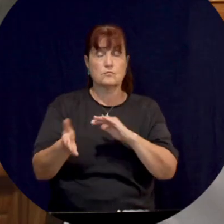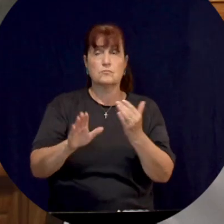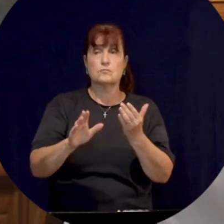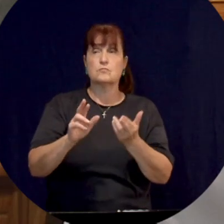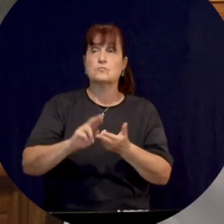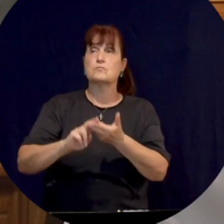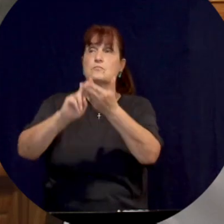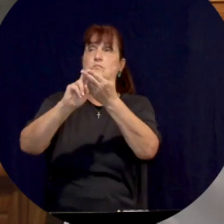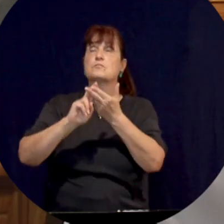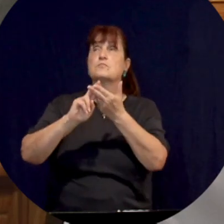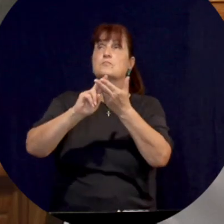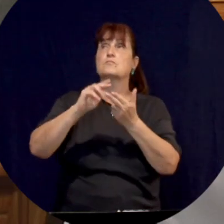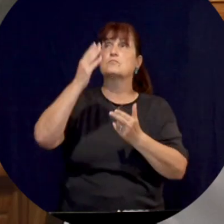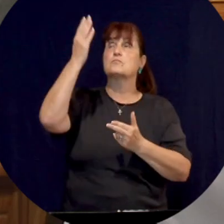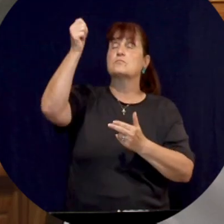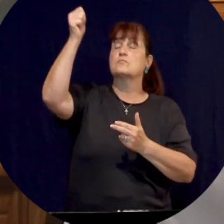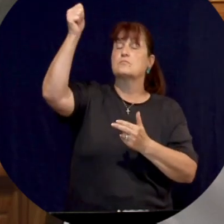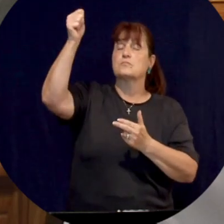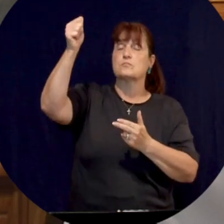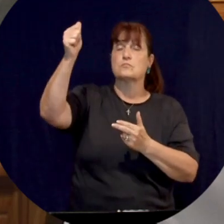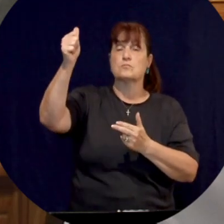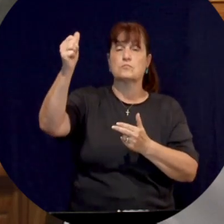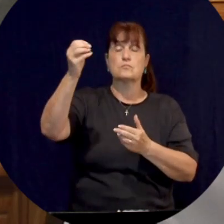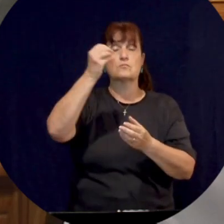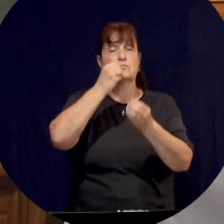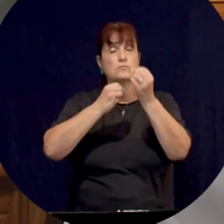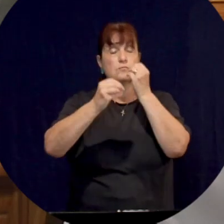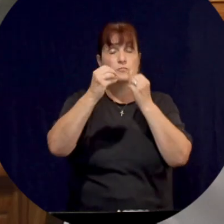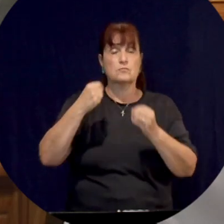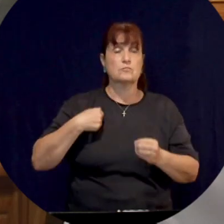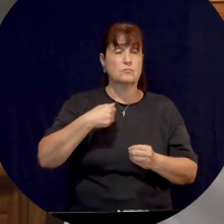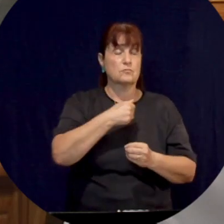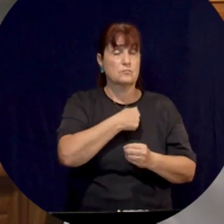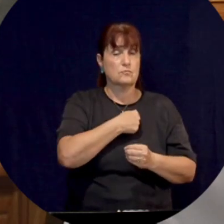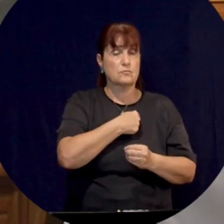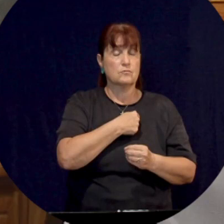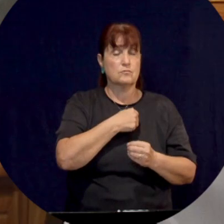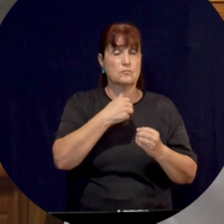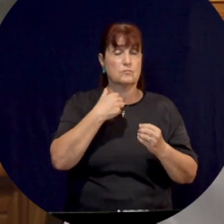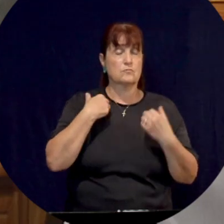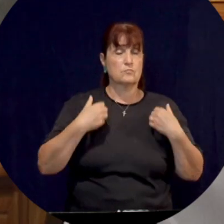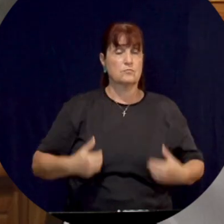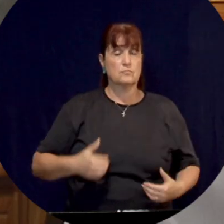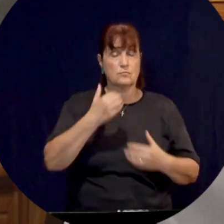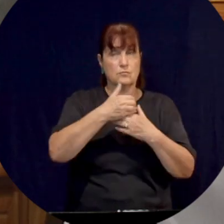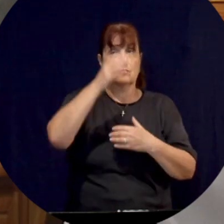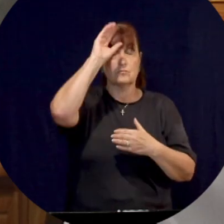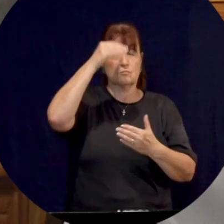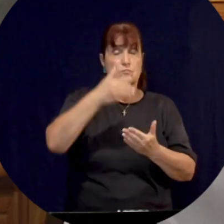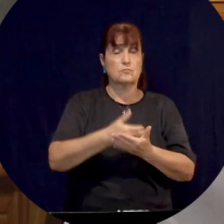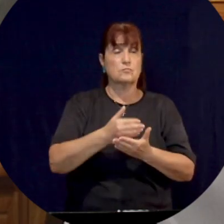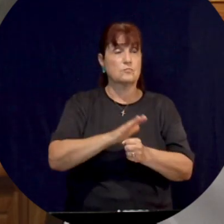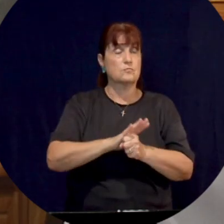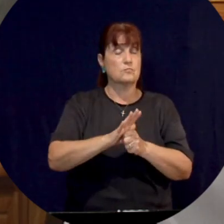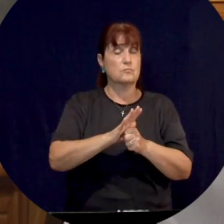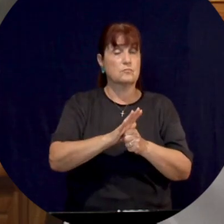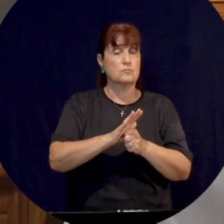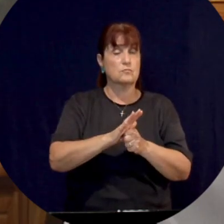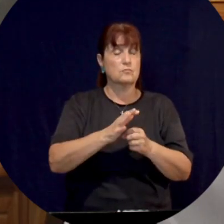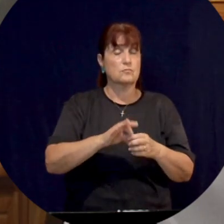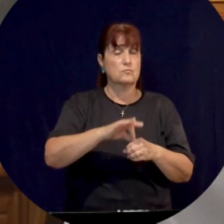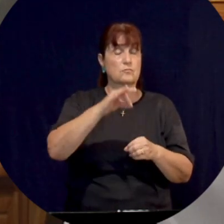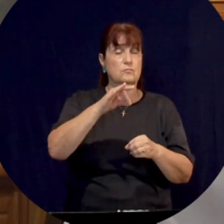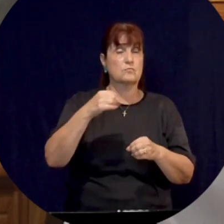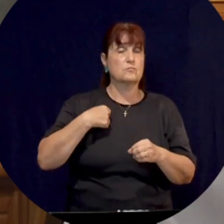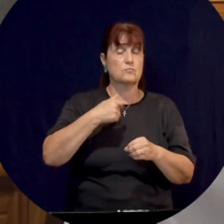yourself, grant that we who are nourished by the body and the blood of your Son and filled with his Holy Spirit,